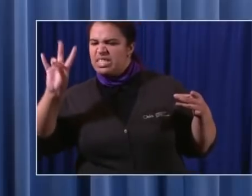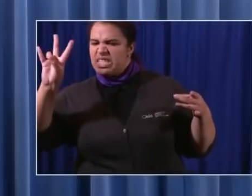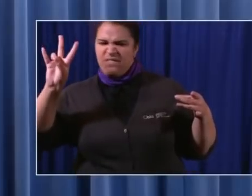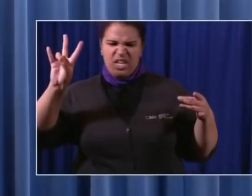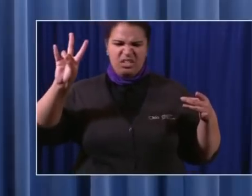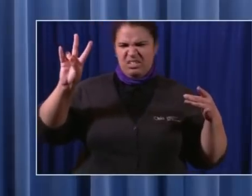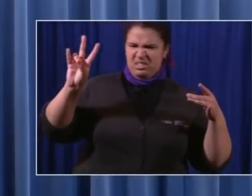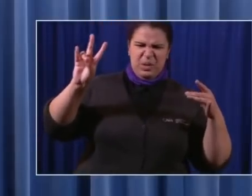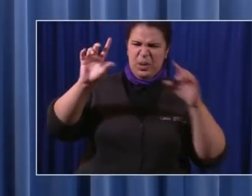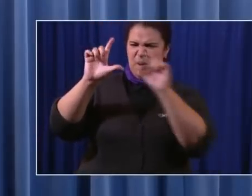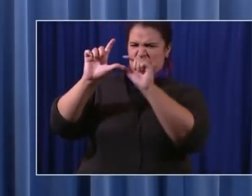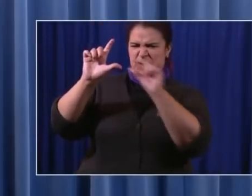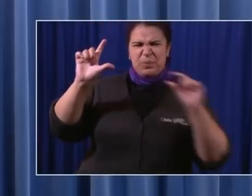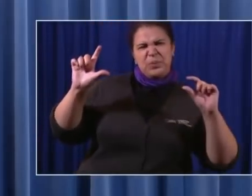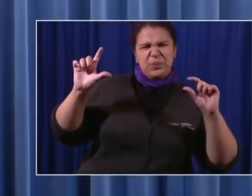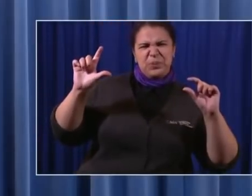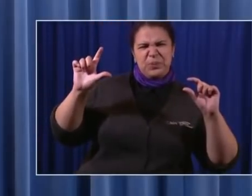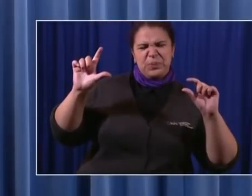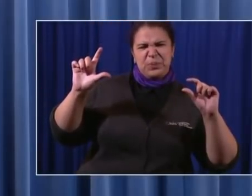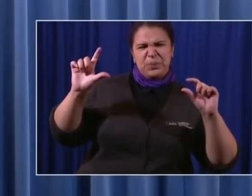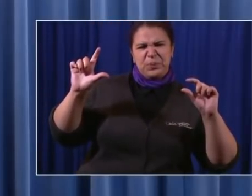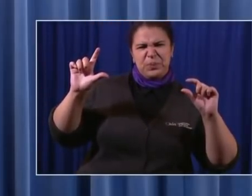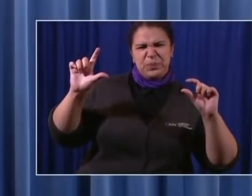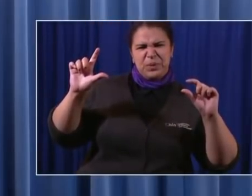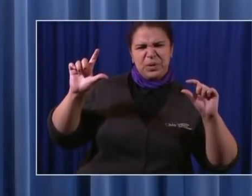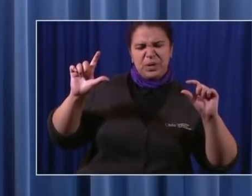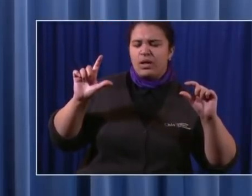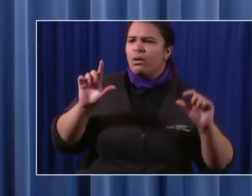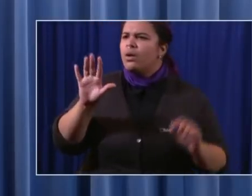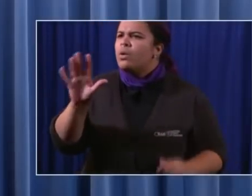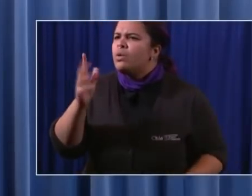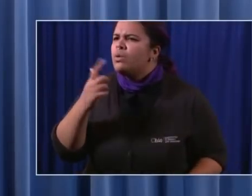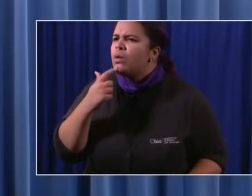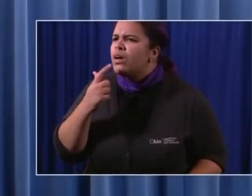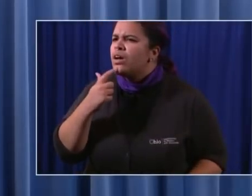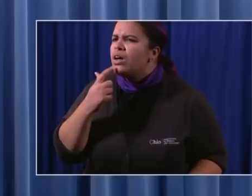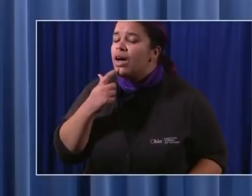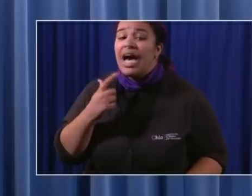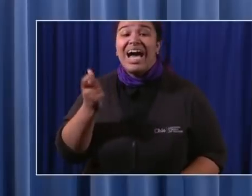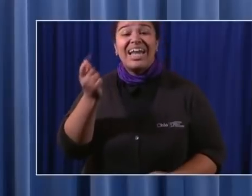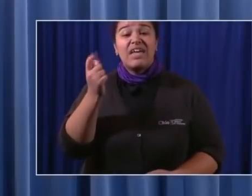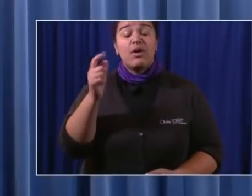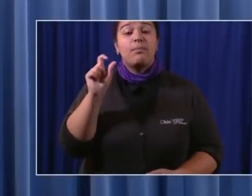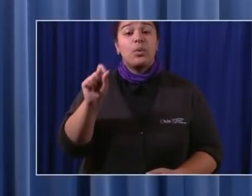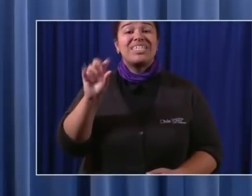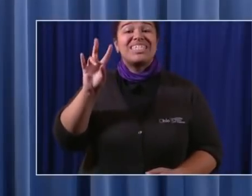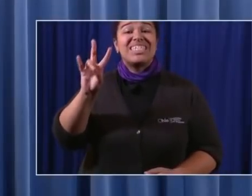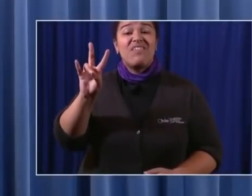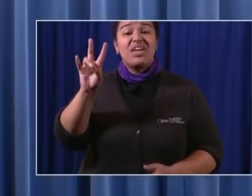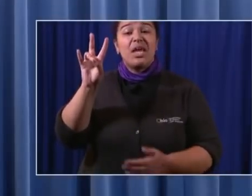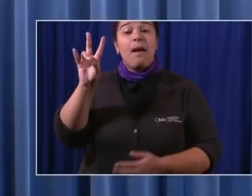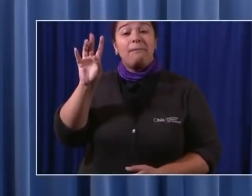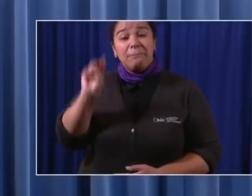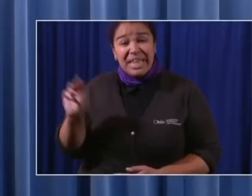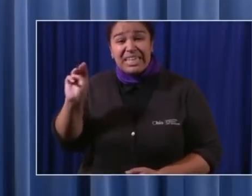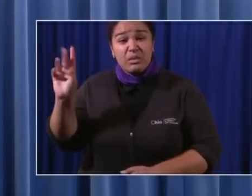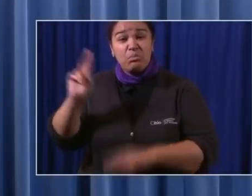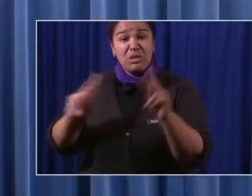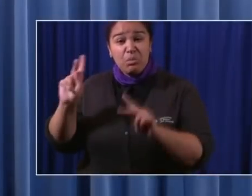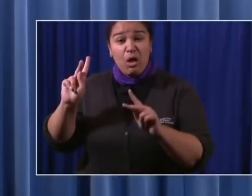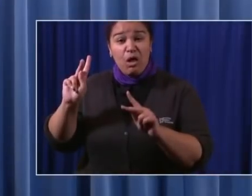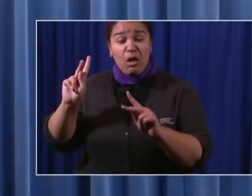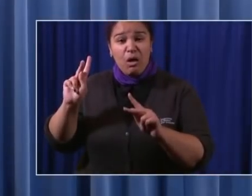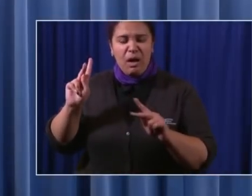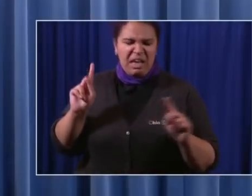Why which is such a concern, Kevin? I'm sorry. We have 1,000 cases, 11.7 million people. That's not a large percentage.